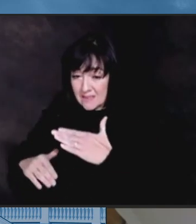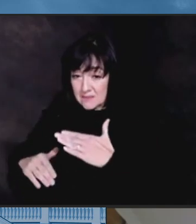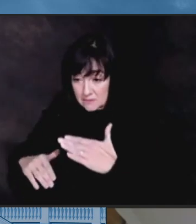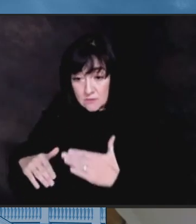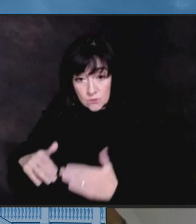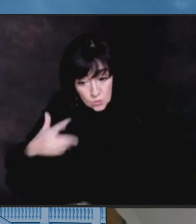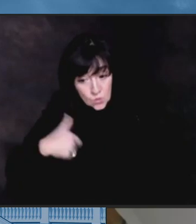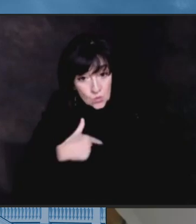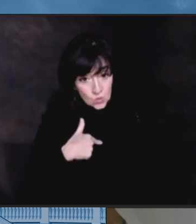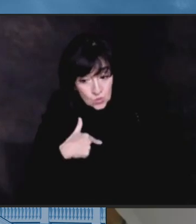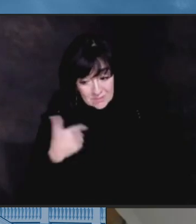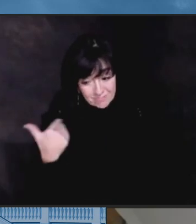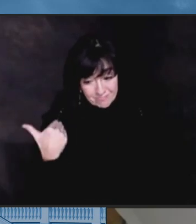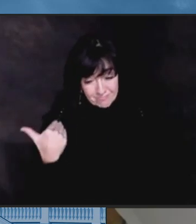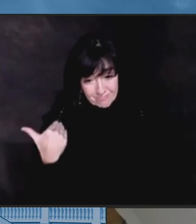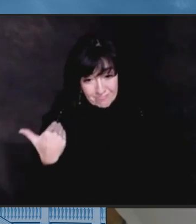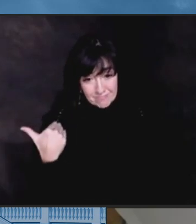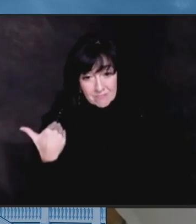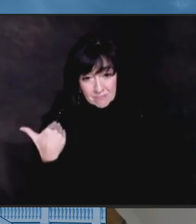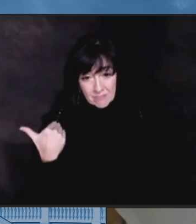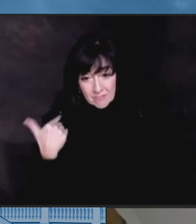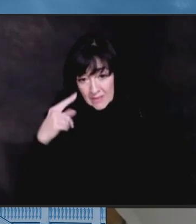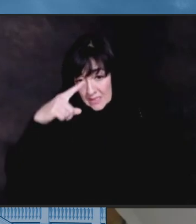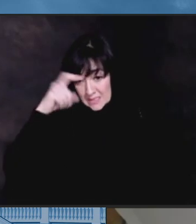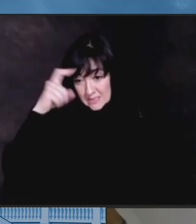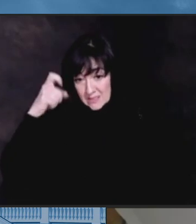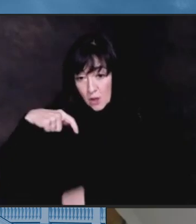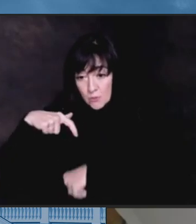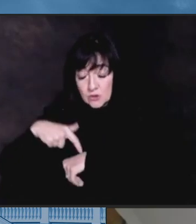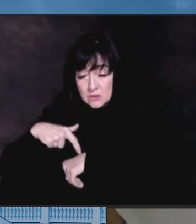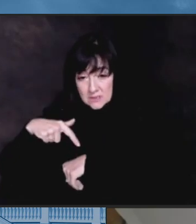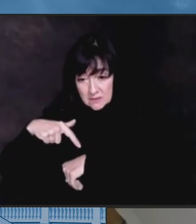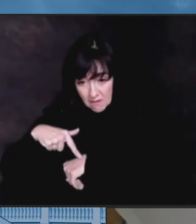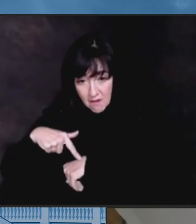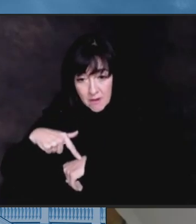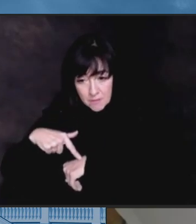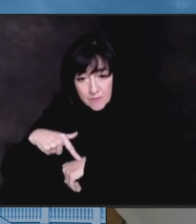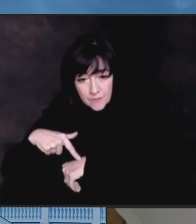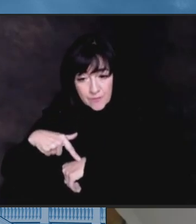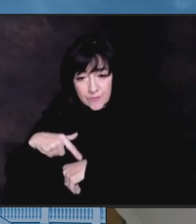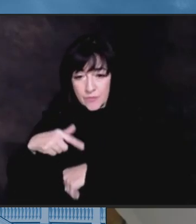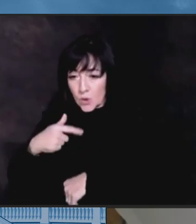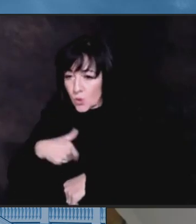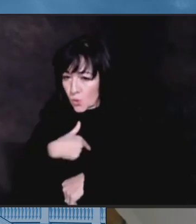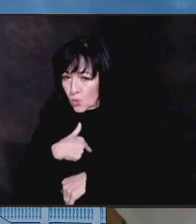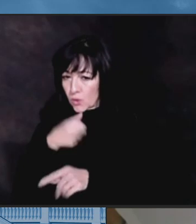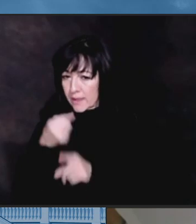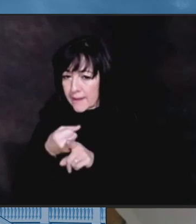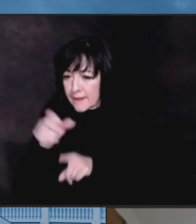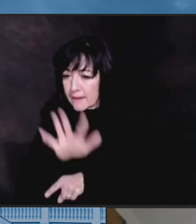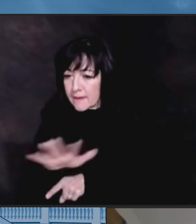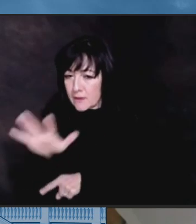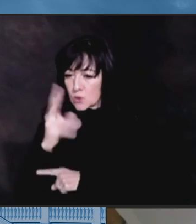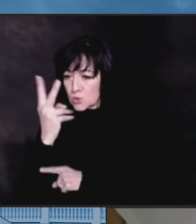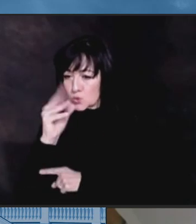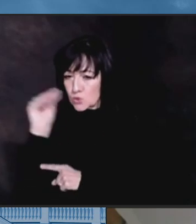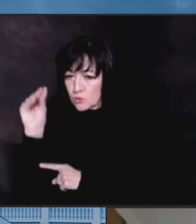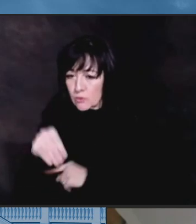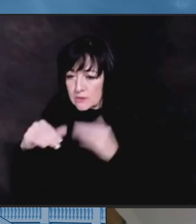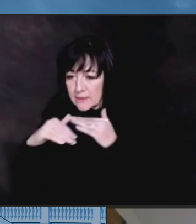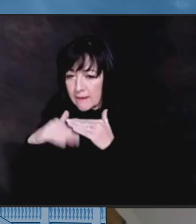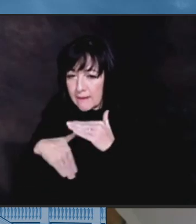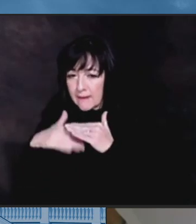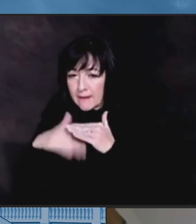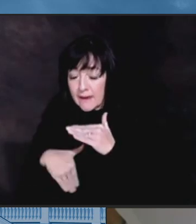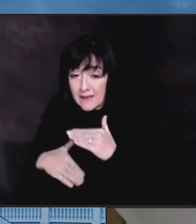for persons or for a test administered positive in the 2% and less range. And now we're